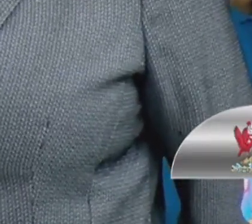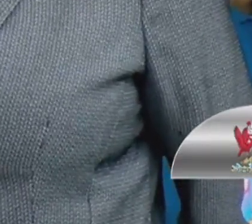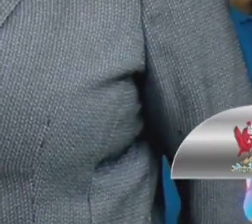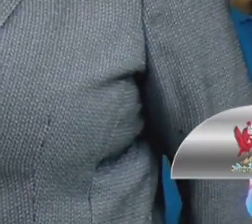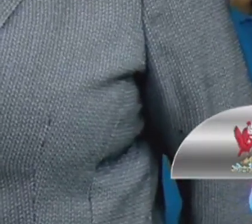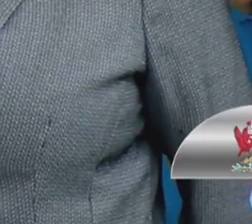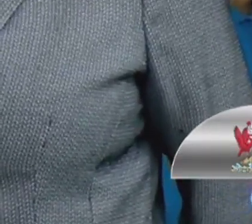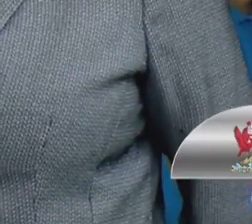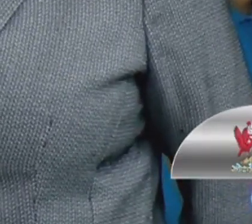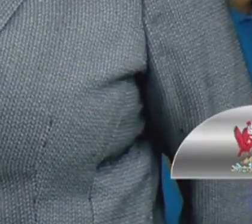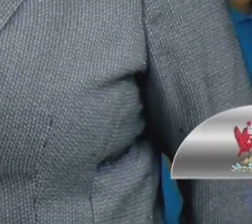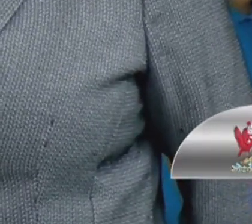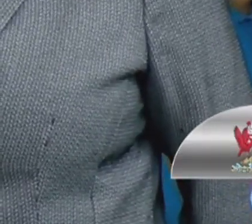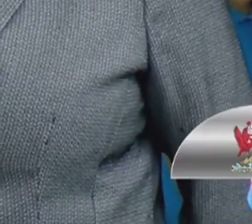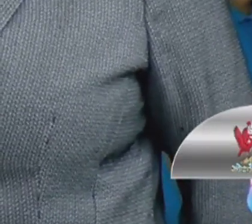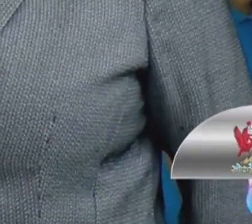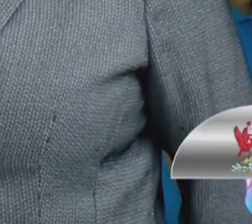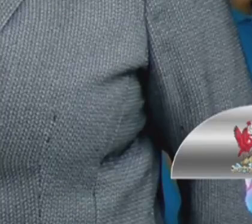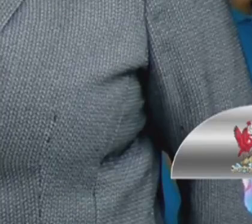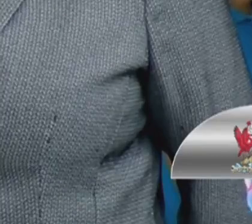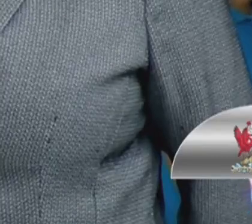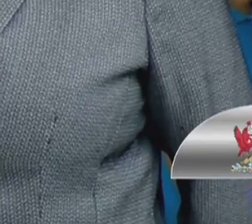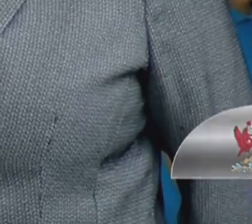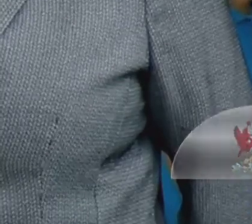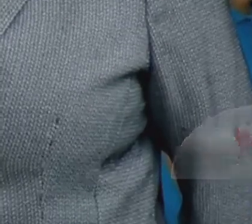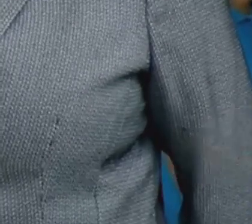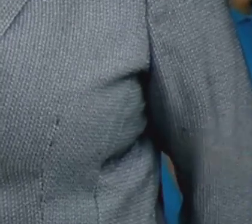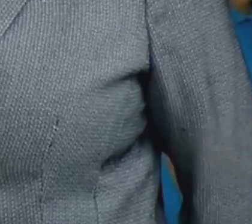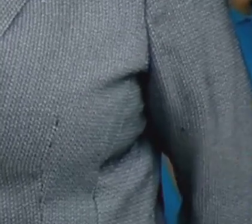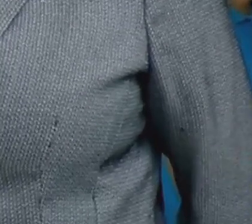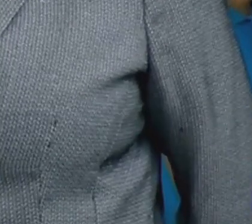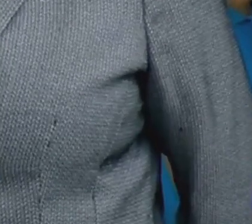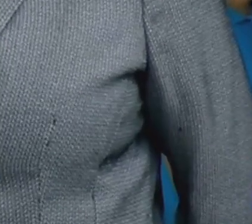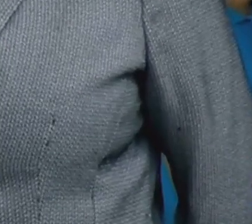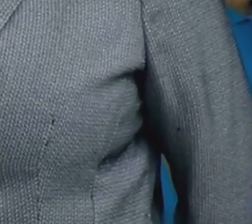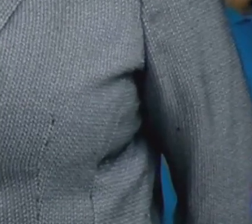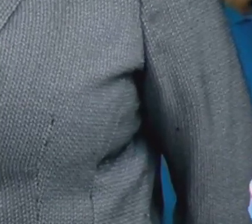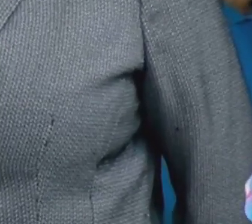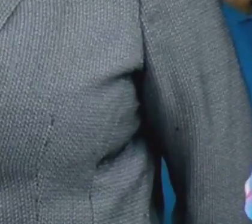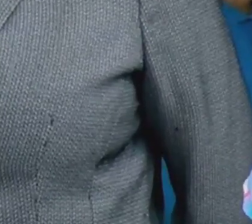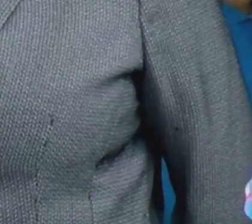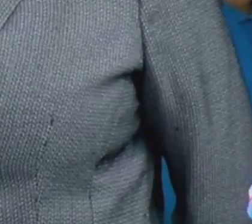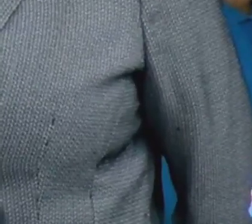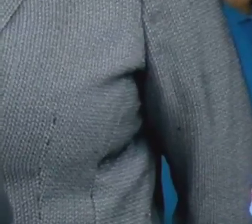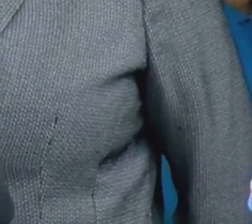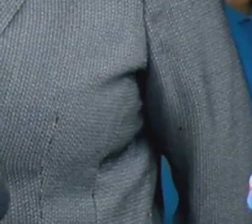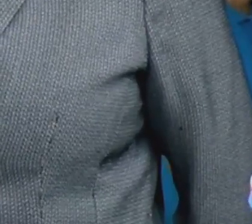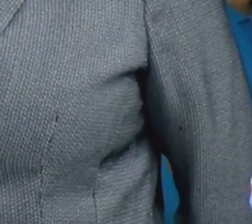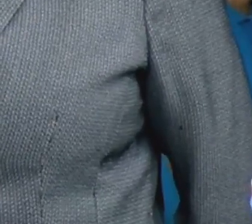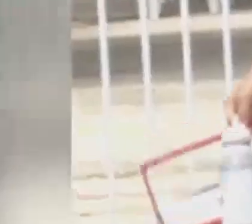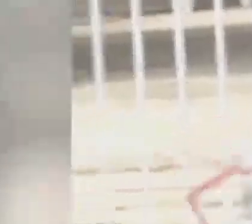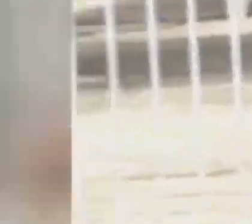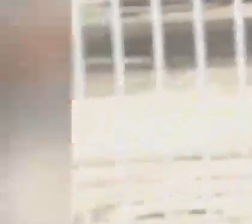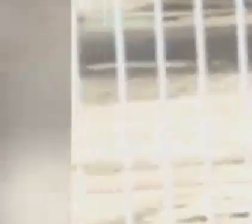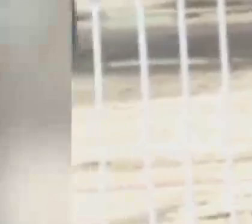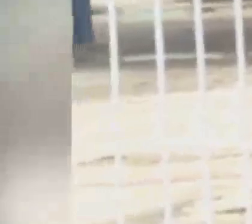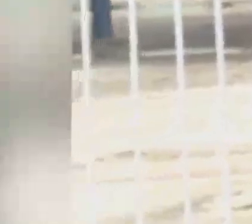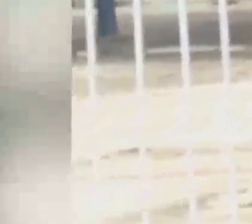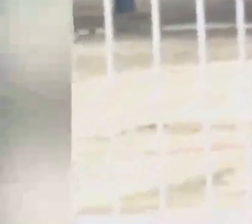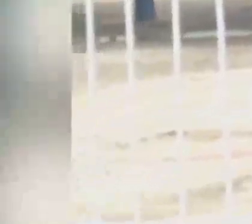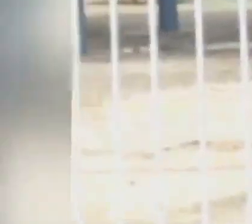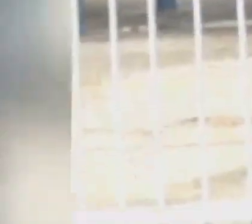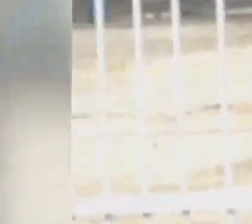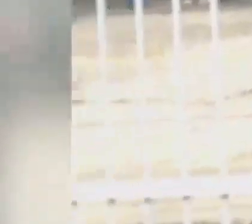huge undertaking. It's a mammoth task, and in this environment, it was a lot more difficult, and I want to thank the staff for doing what